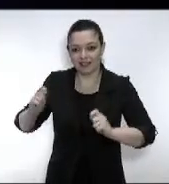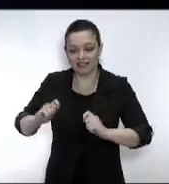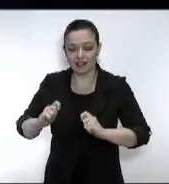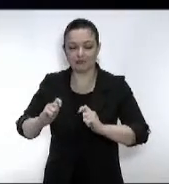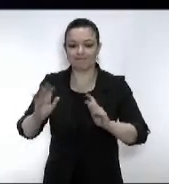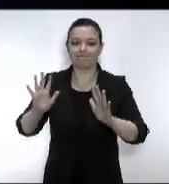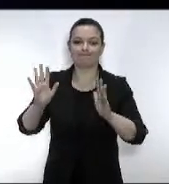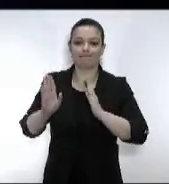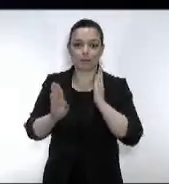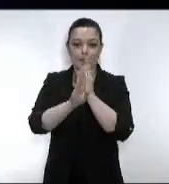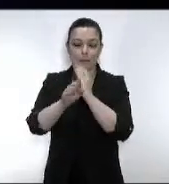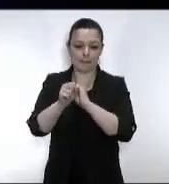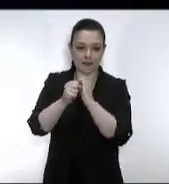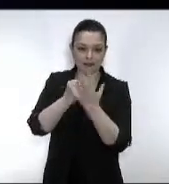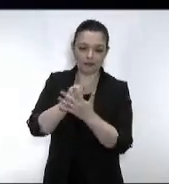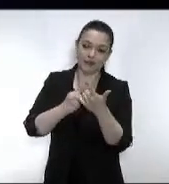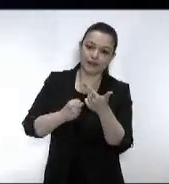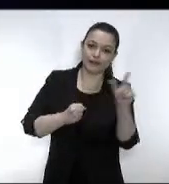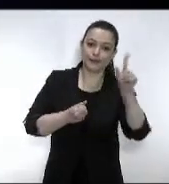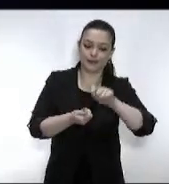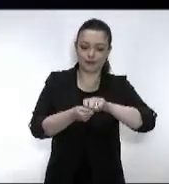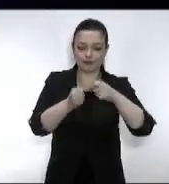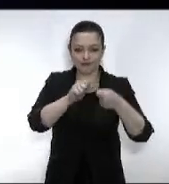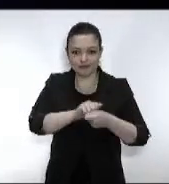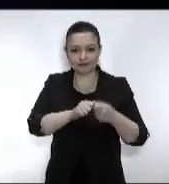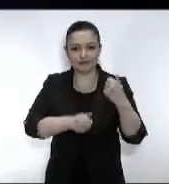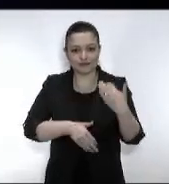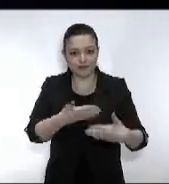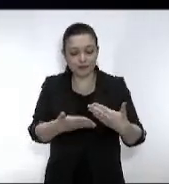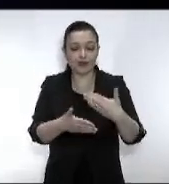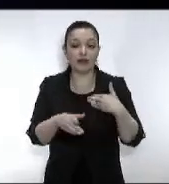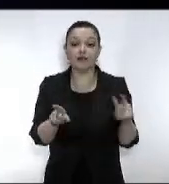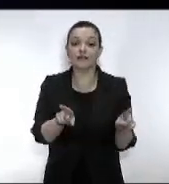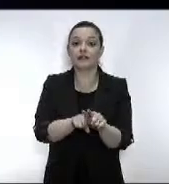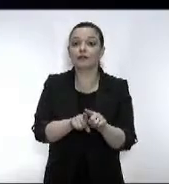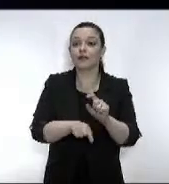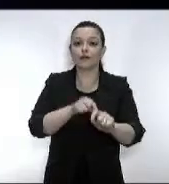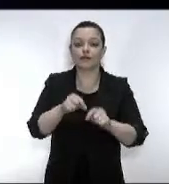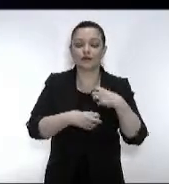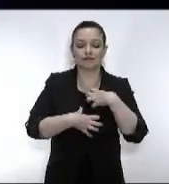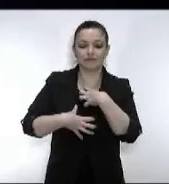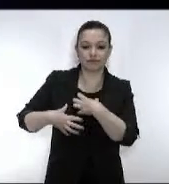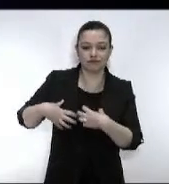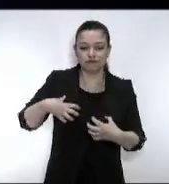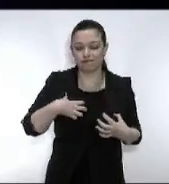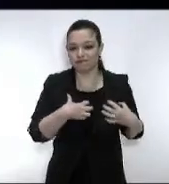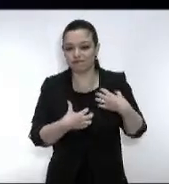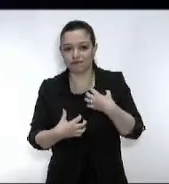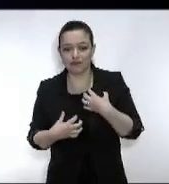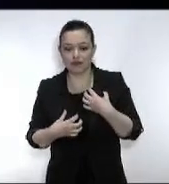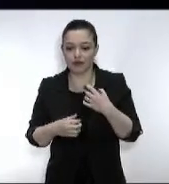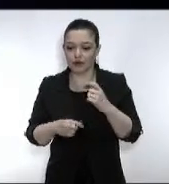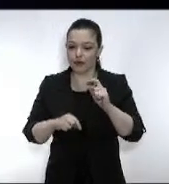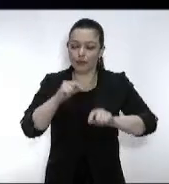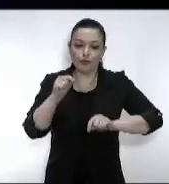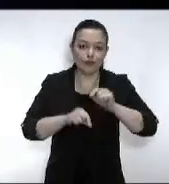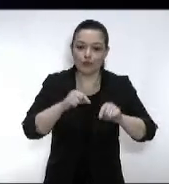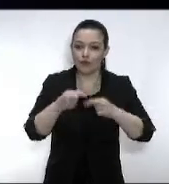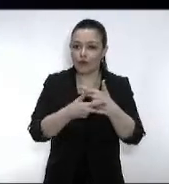of the pandemic, it has happened in a different way. And besides frustrations, the anguish of not